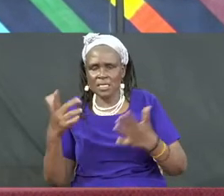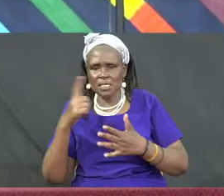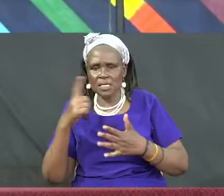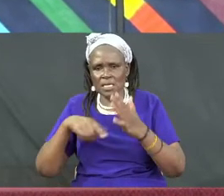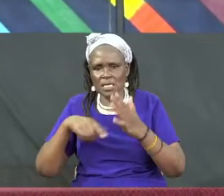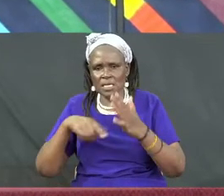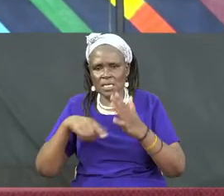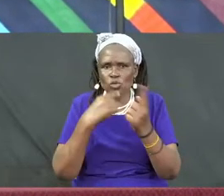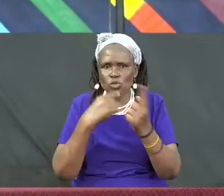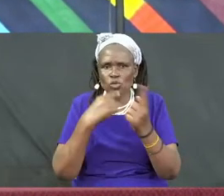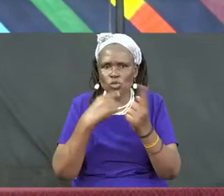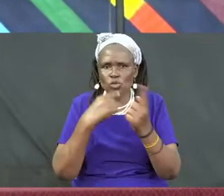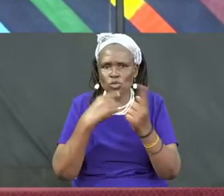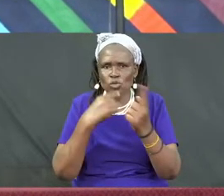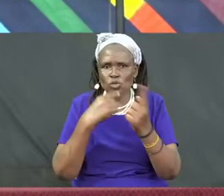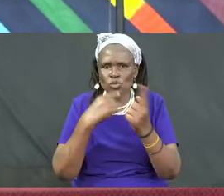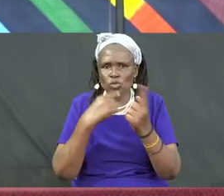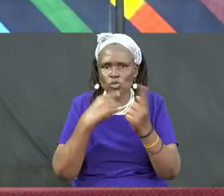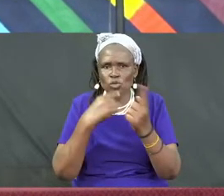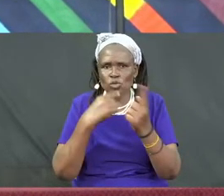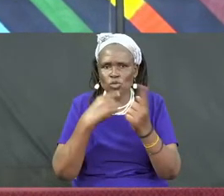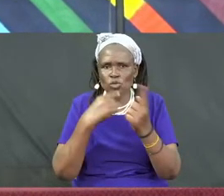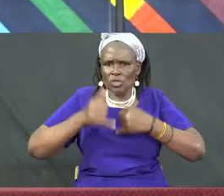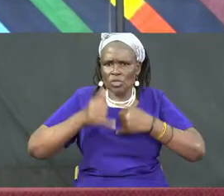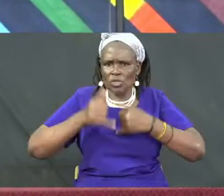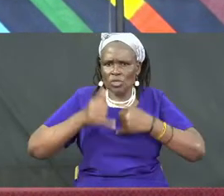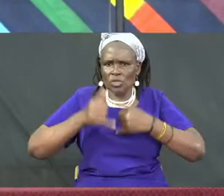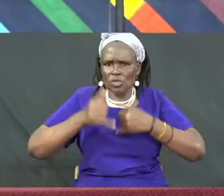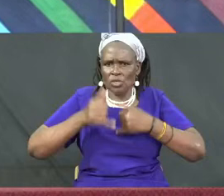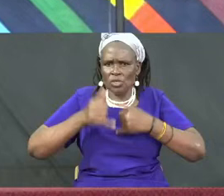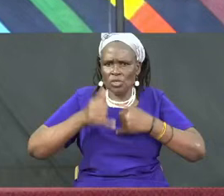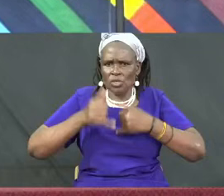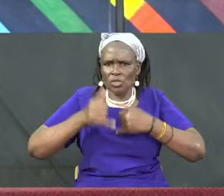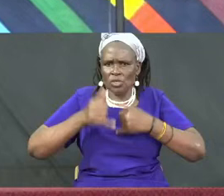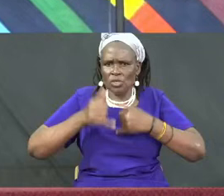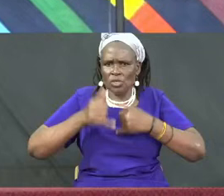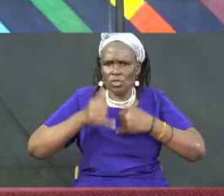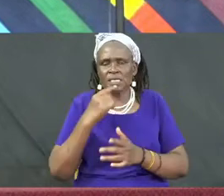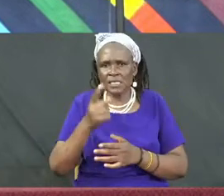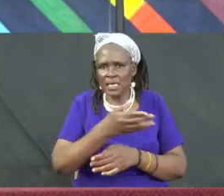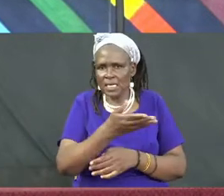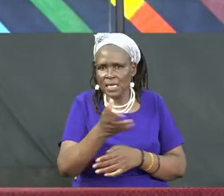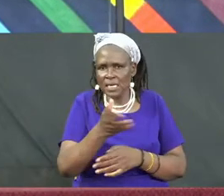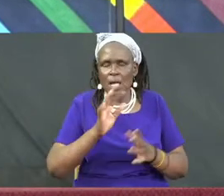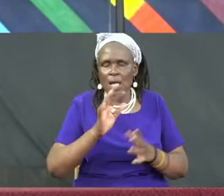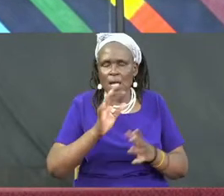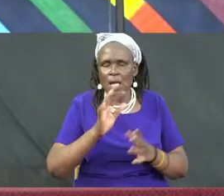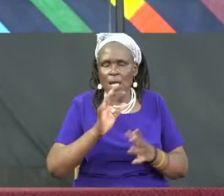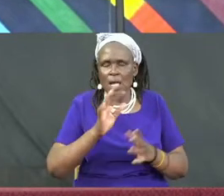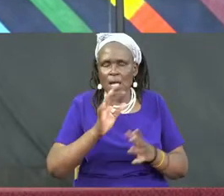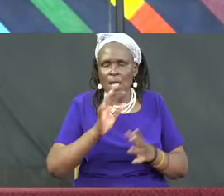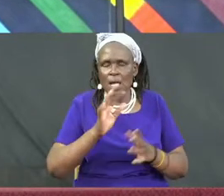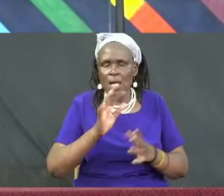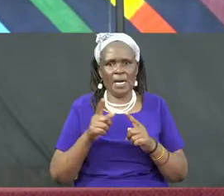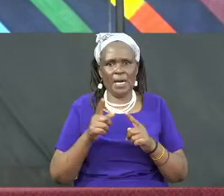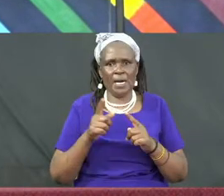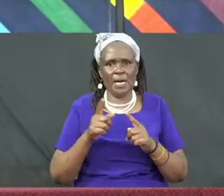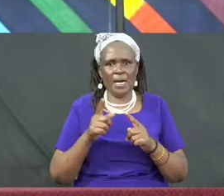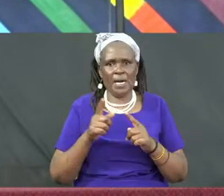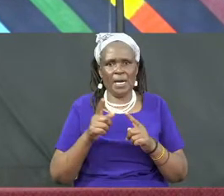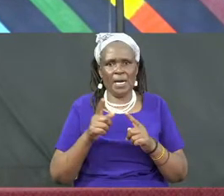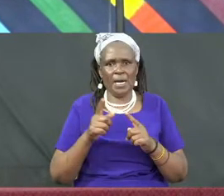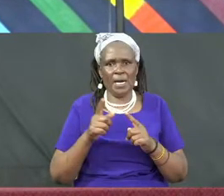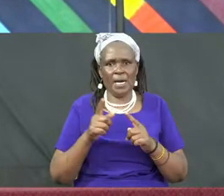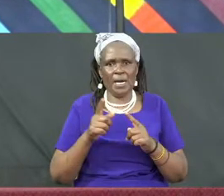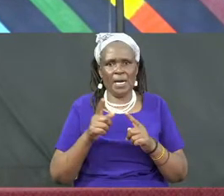them. They are joyous because of the successes that Jesus is praising them for. But then the tone of the letter